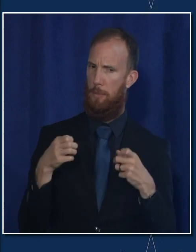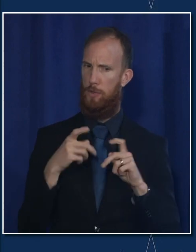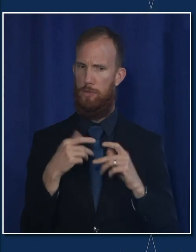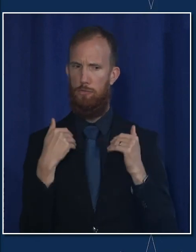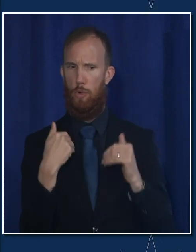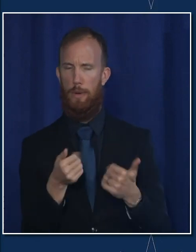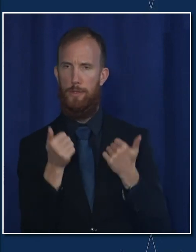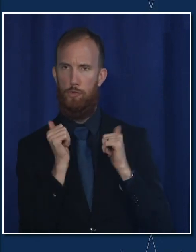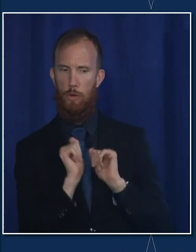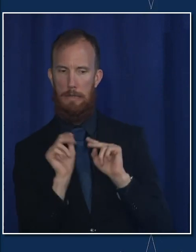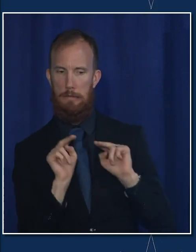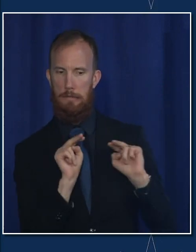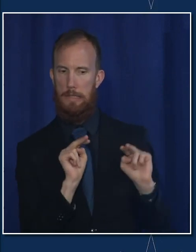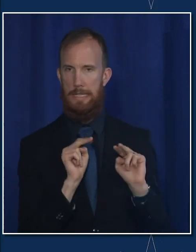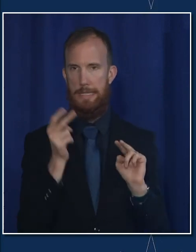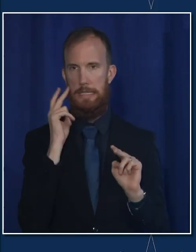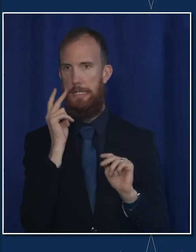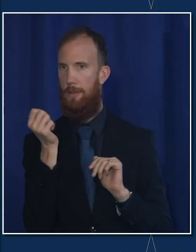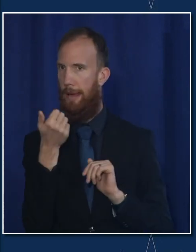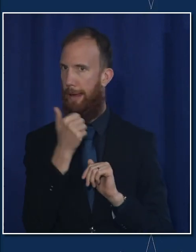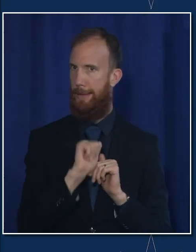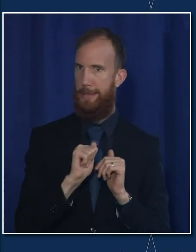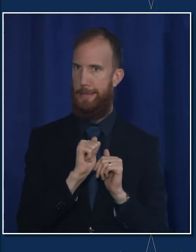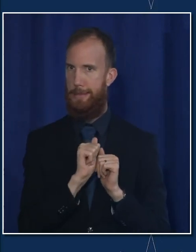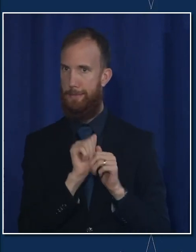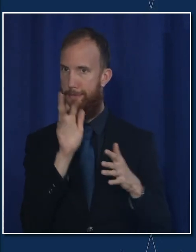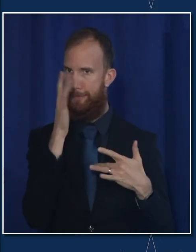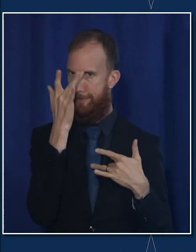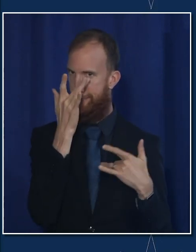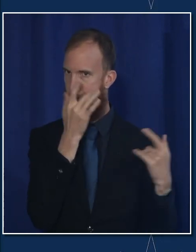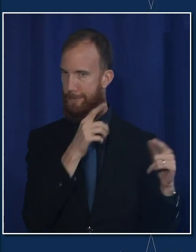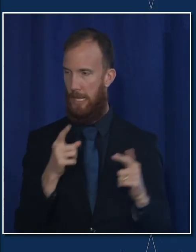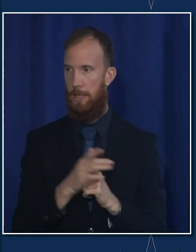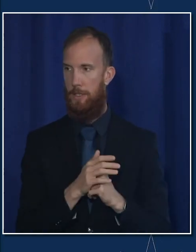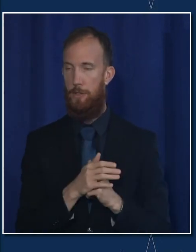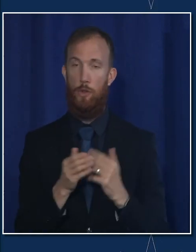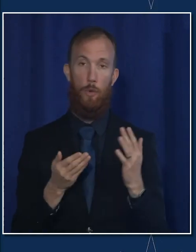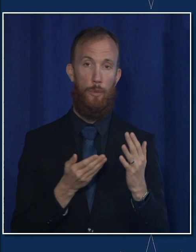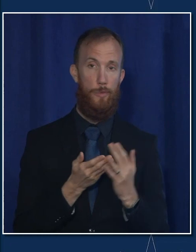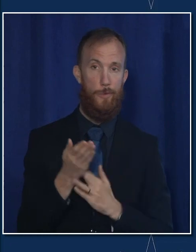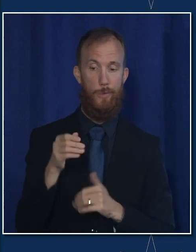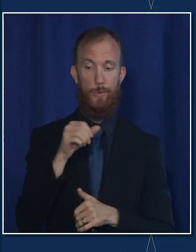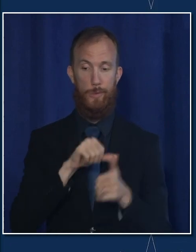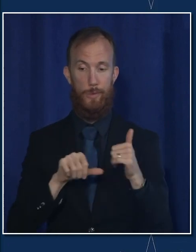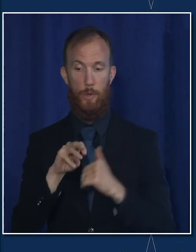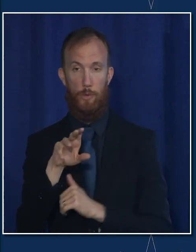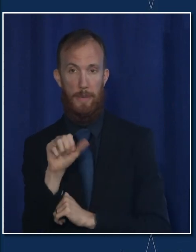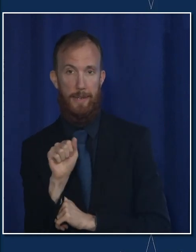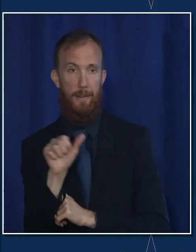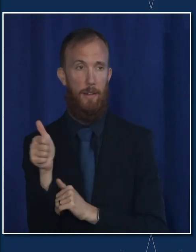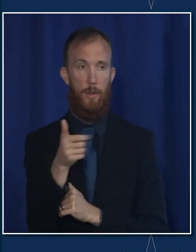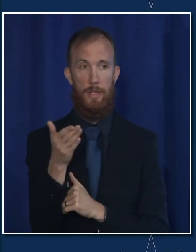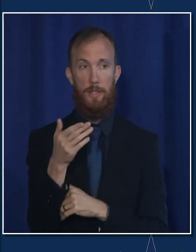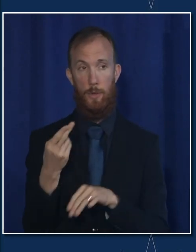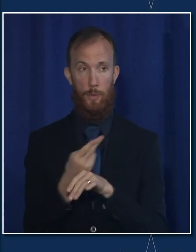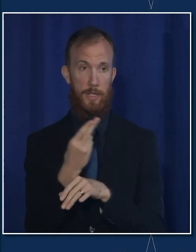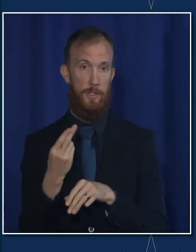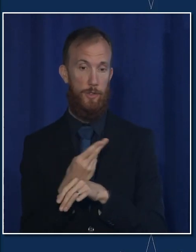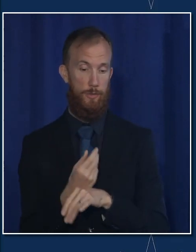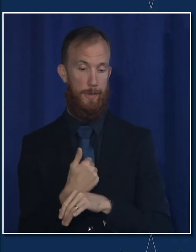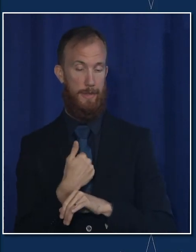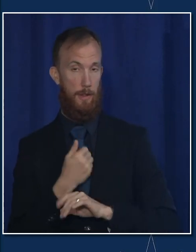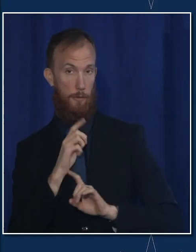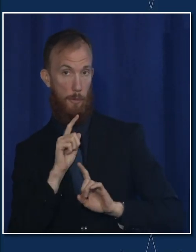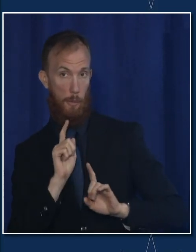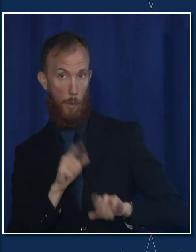with that. And so we did have, sort of through the social media and other channels that are used, self-report form as well for people to be